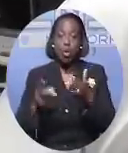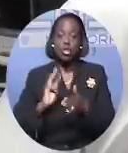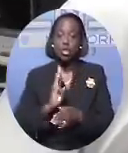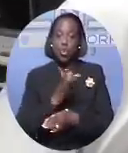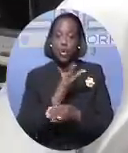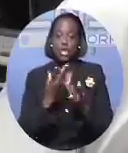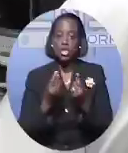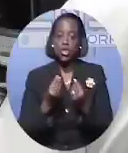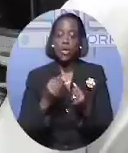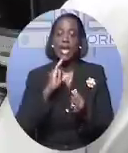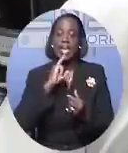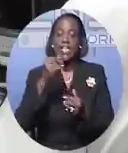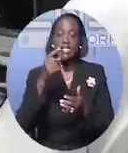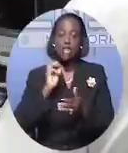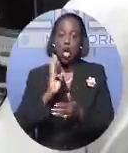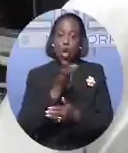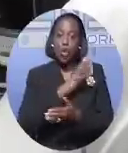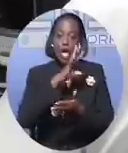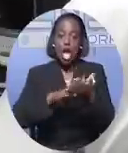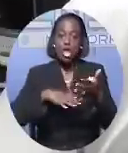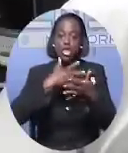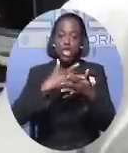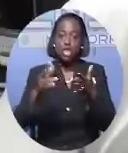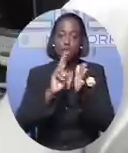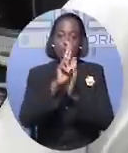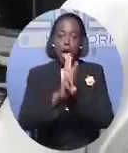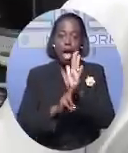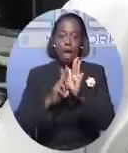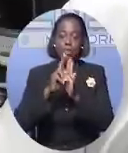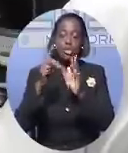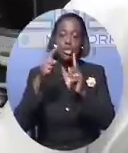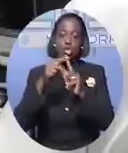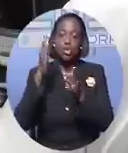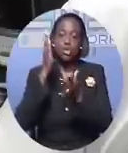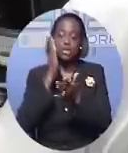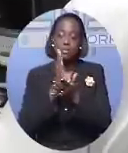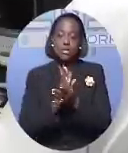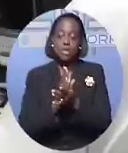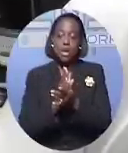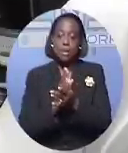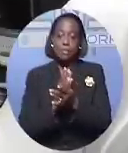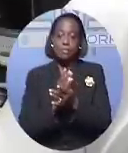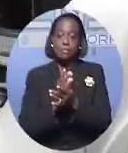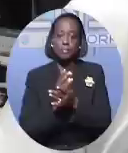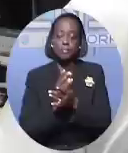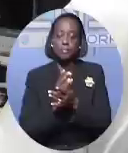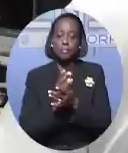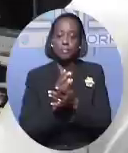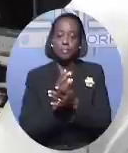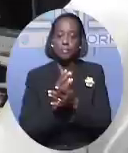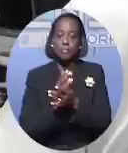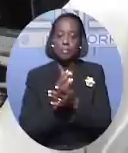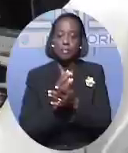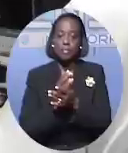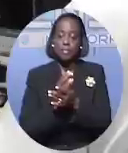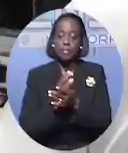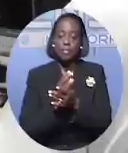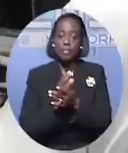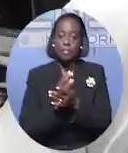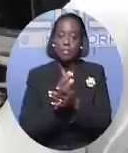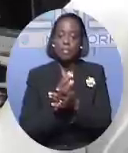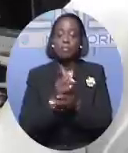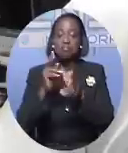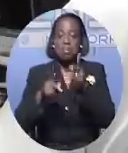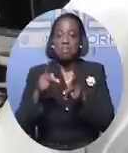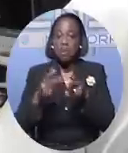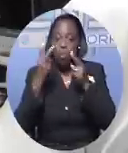we schedule our routes to prevent possible casing of the team or people watching